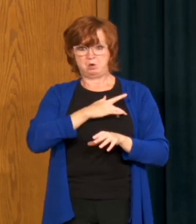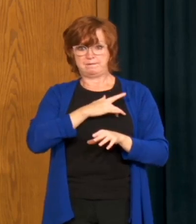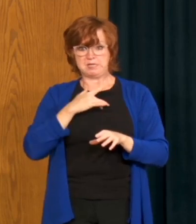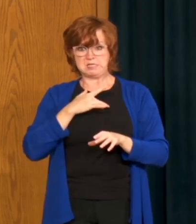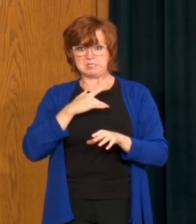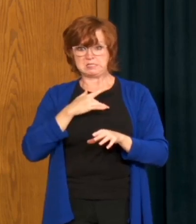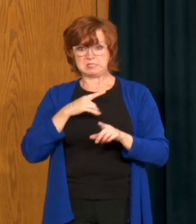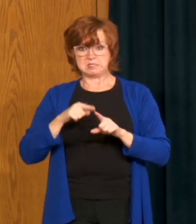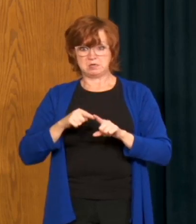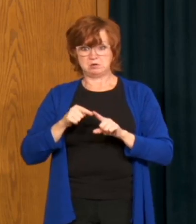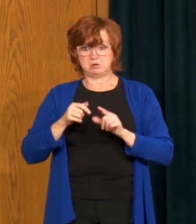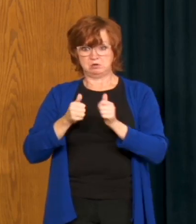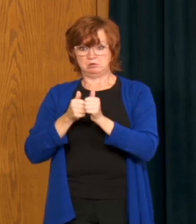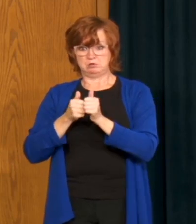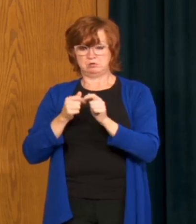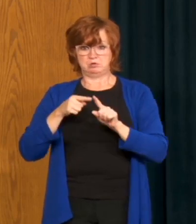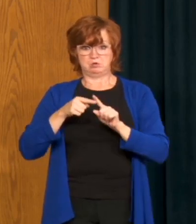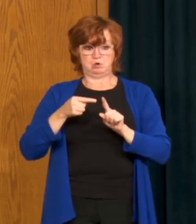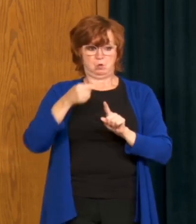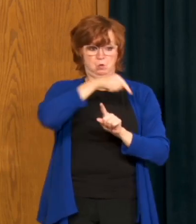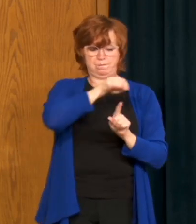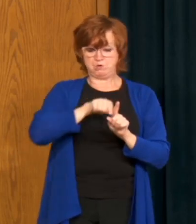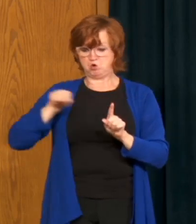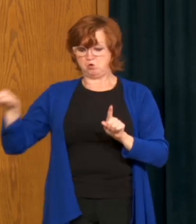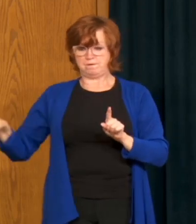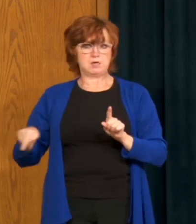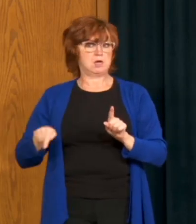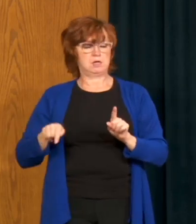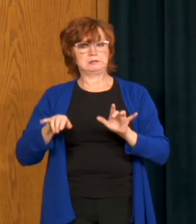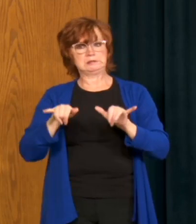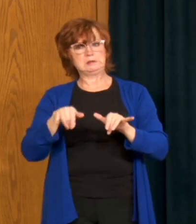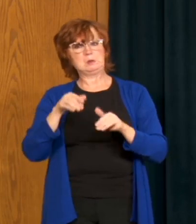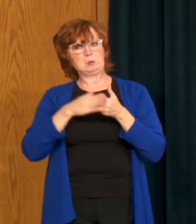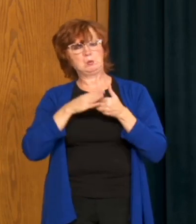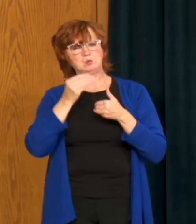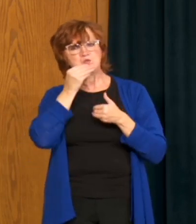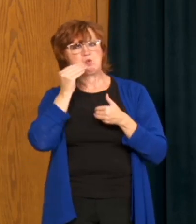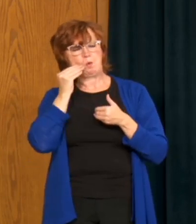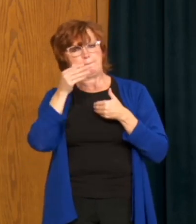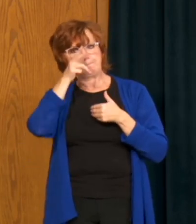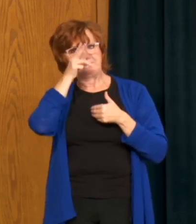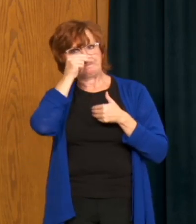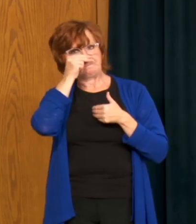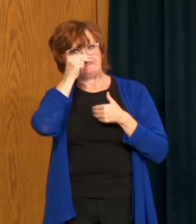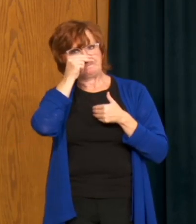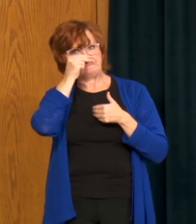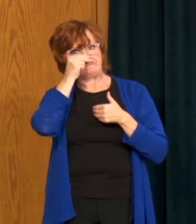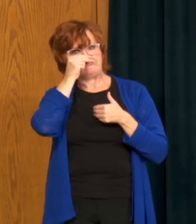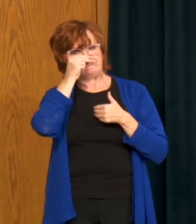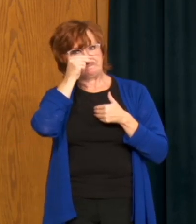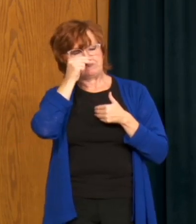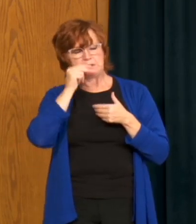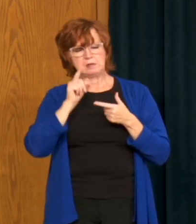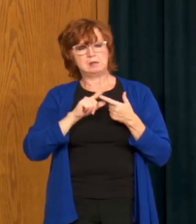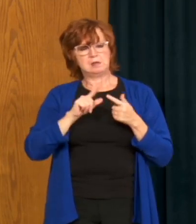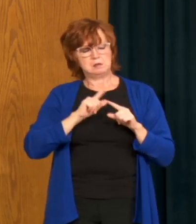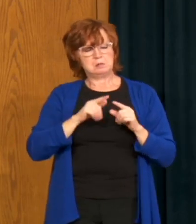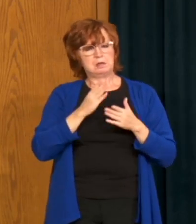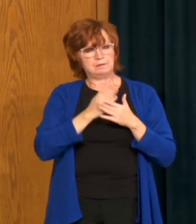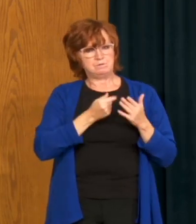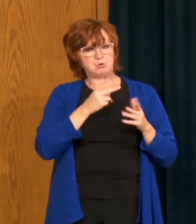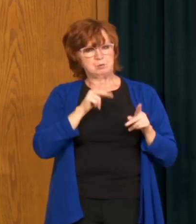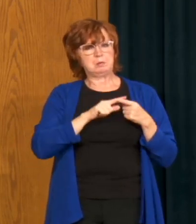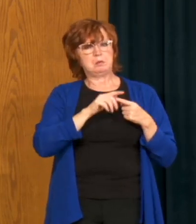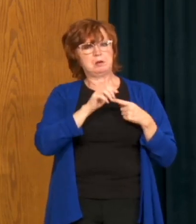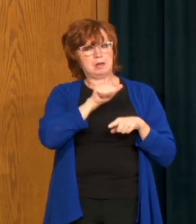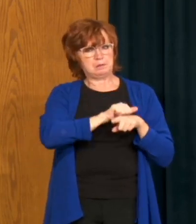but we continue to see occasional transmission that, in our case, is mostly due to travel to, Alberta, BC, and I'm sure